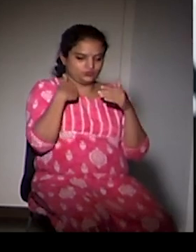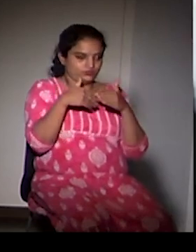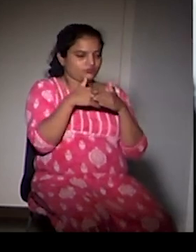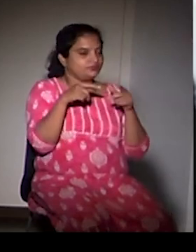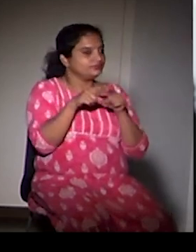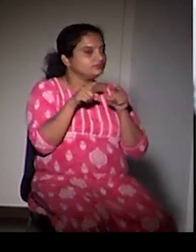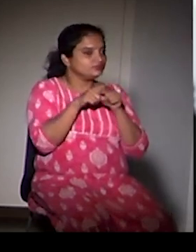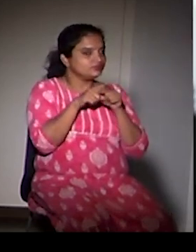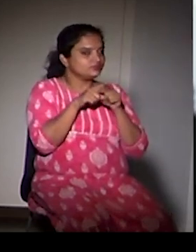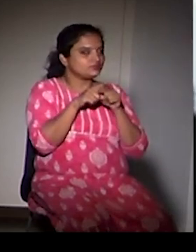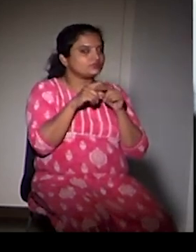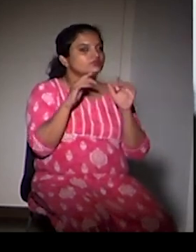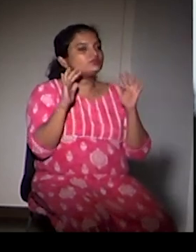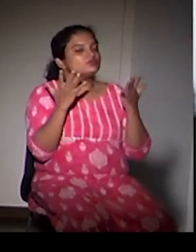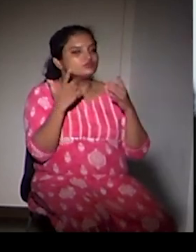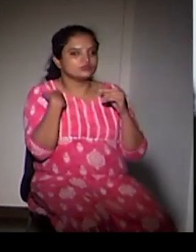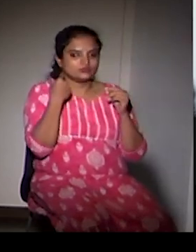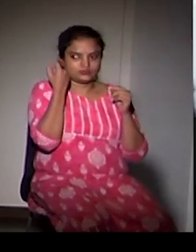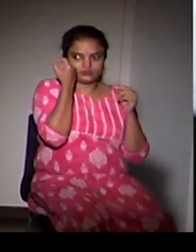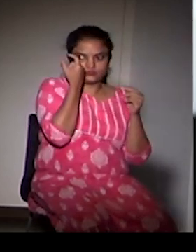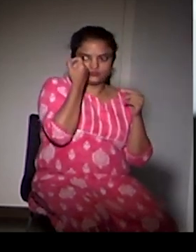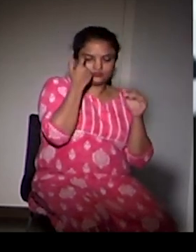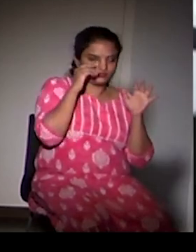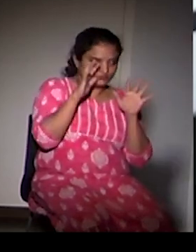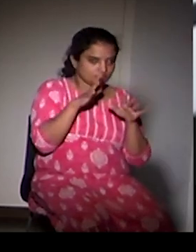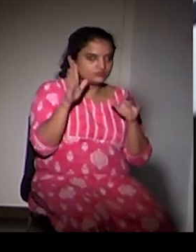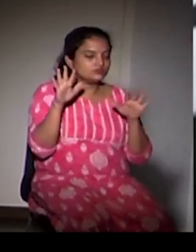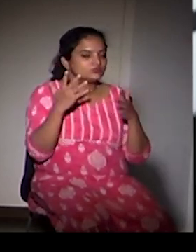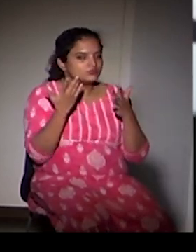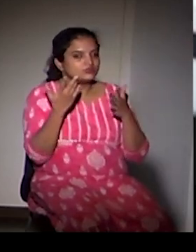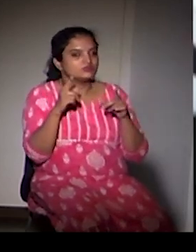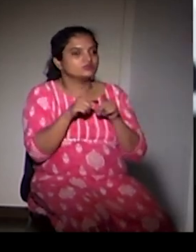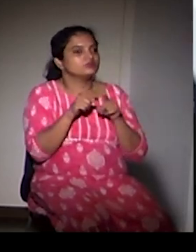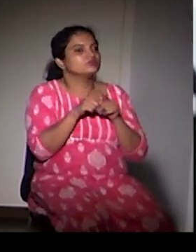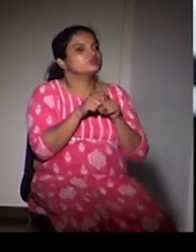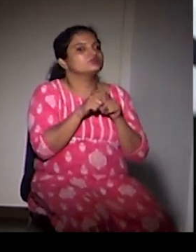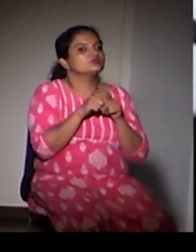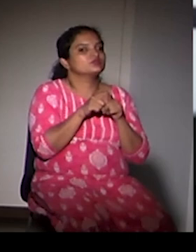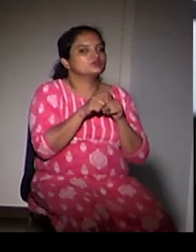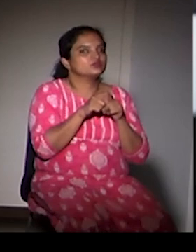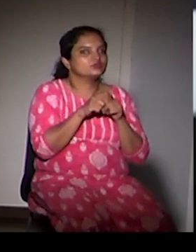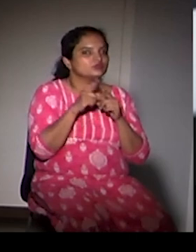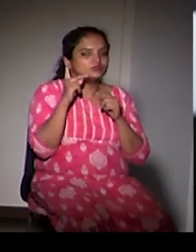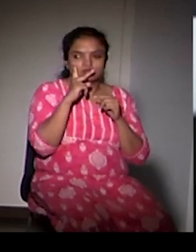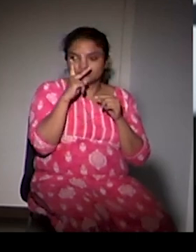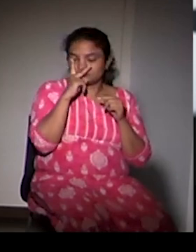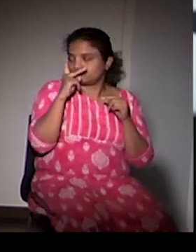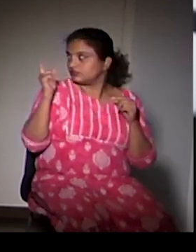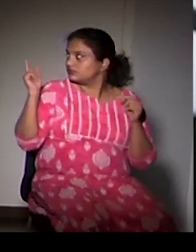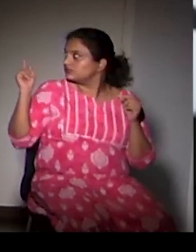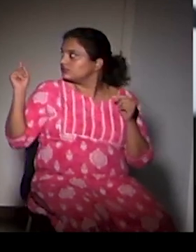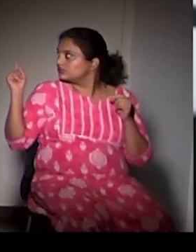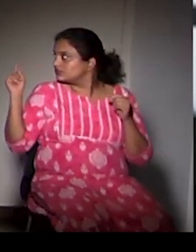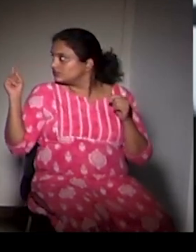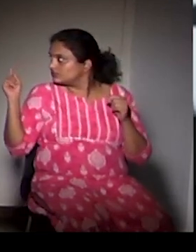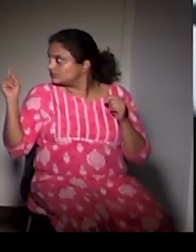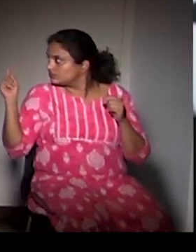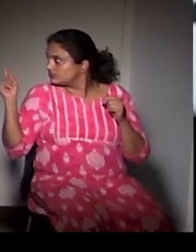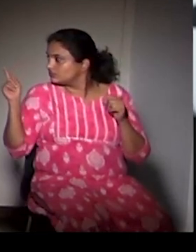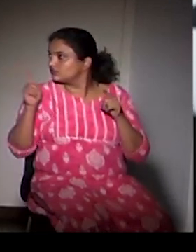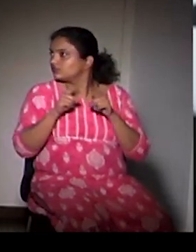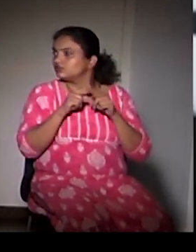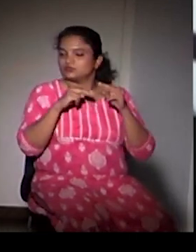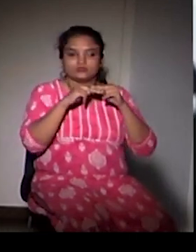can really get an idea of what it must have been like when it was completely covered in tiles, because you can see right down to the bottom of the building